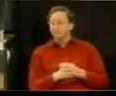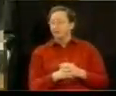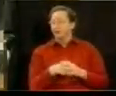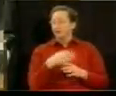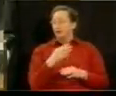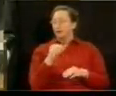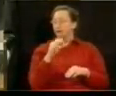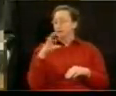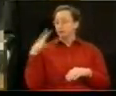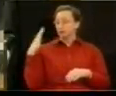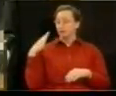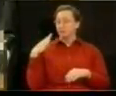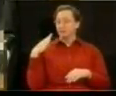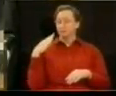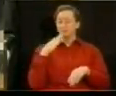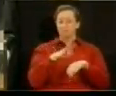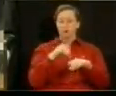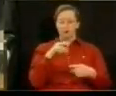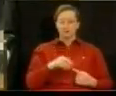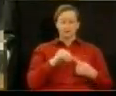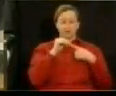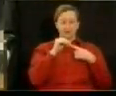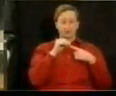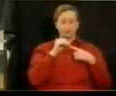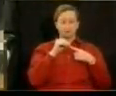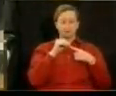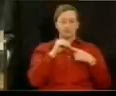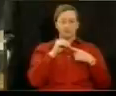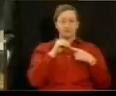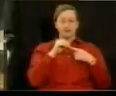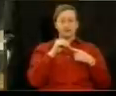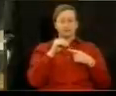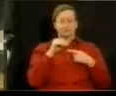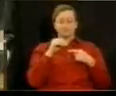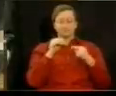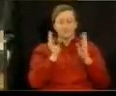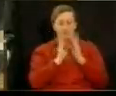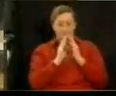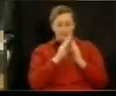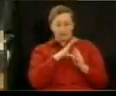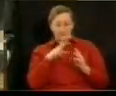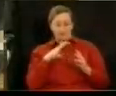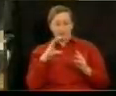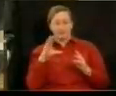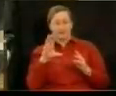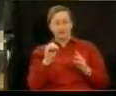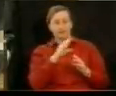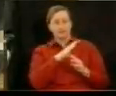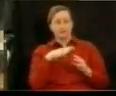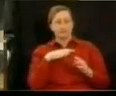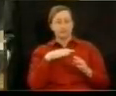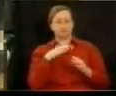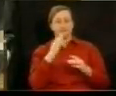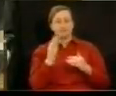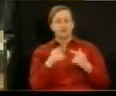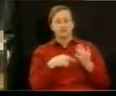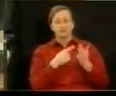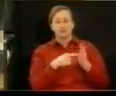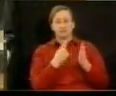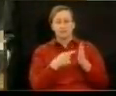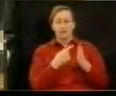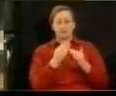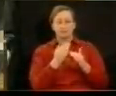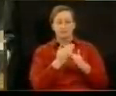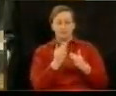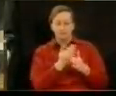a special session of the county commission after these public hearings, sometime between the time of those public hearings and the next